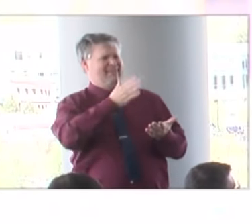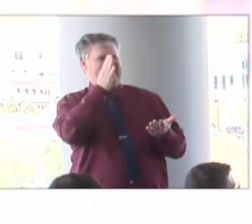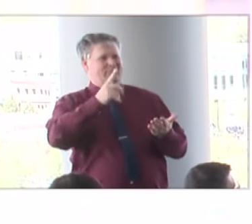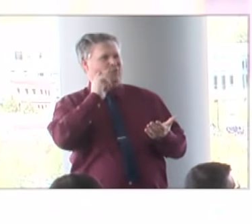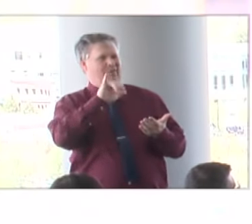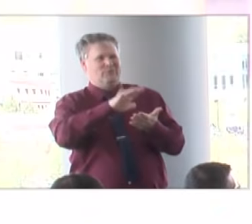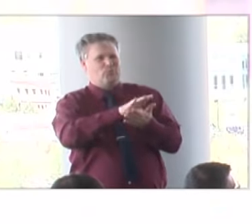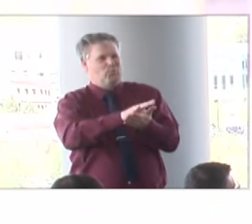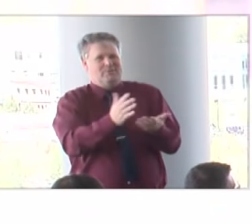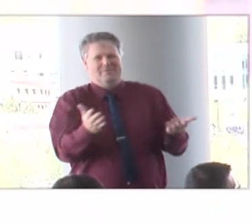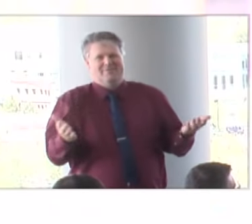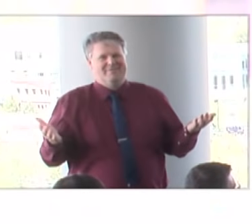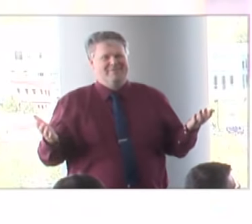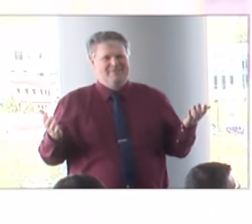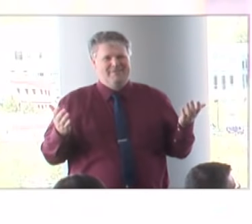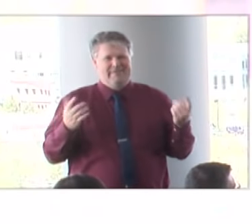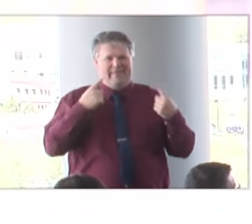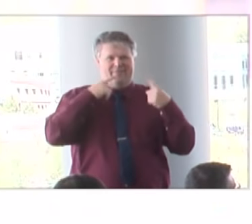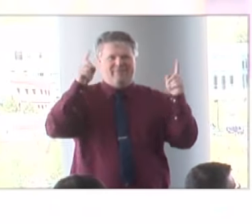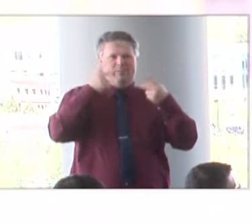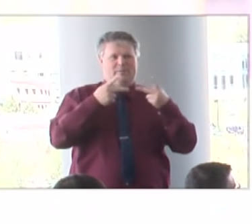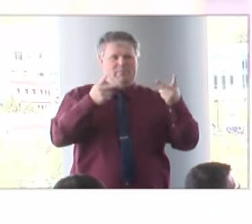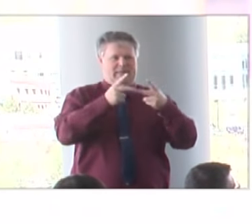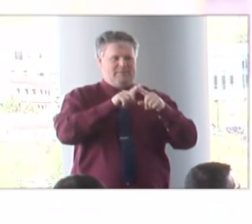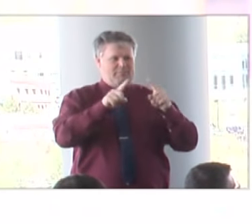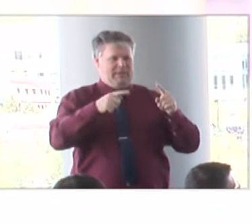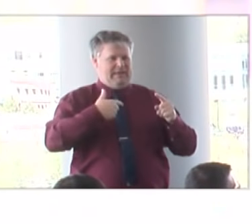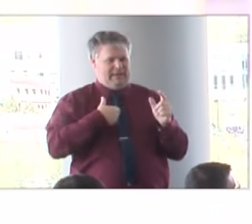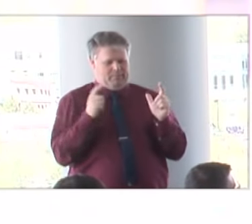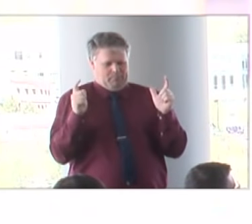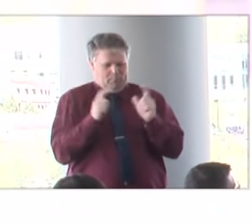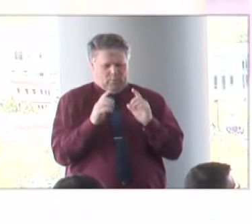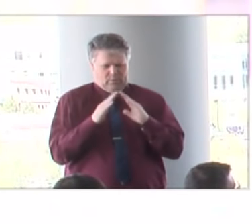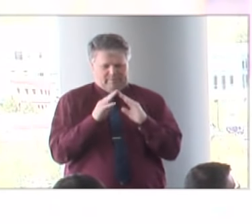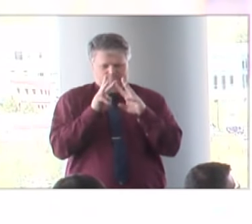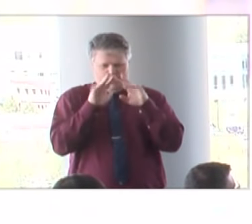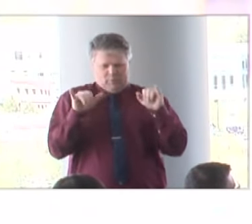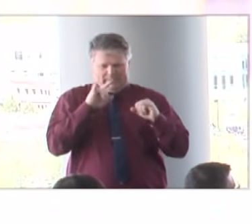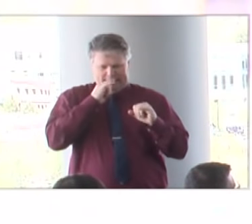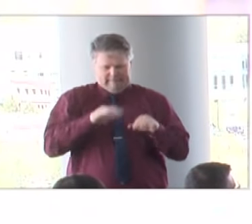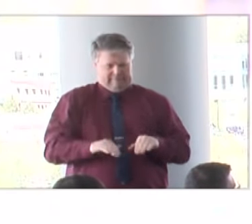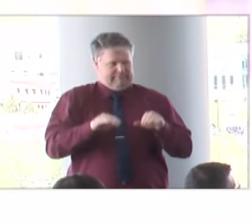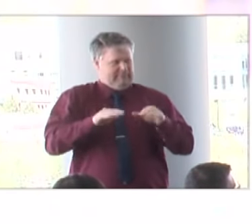know. It was kind of a famous place, but, you know, I was a small-town Wyoming kid.